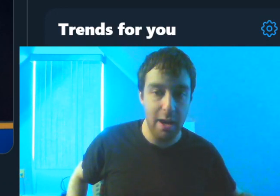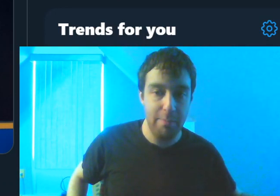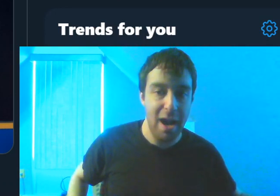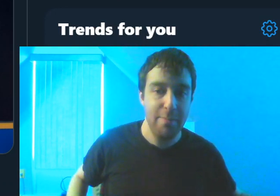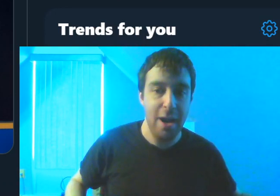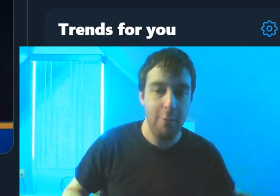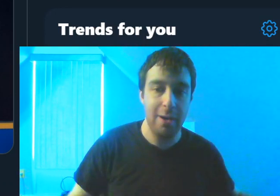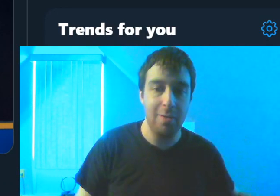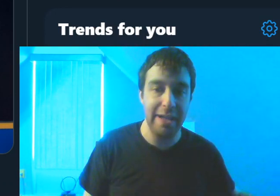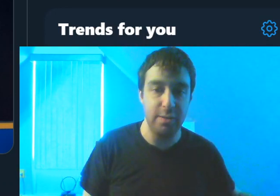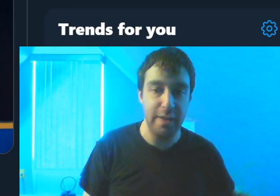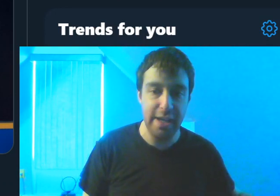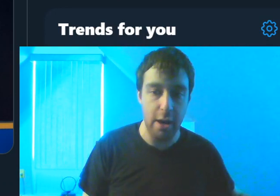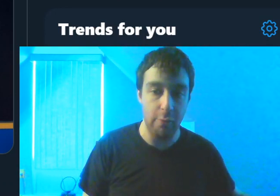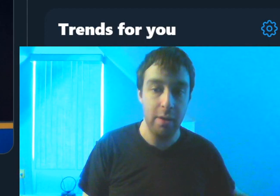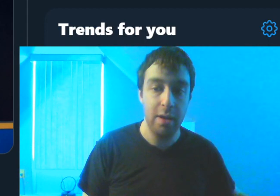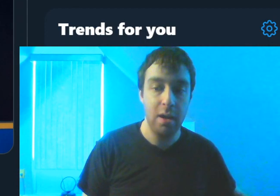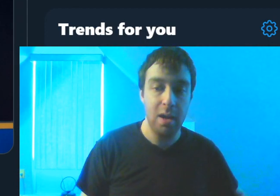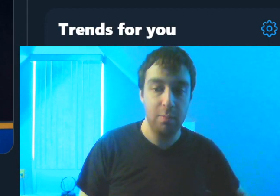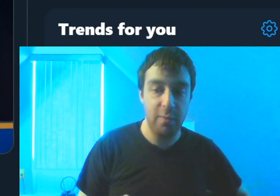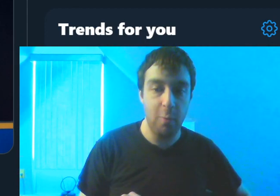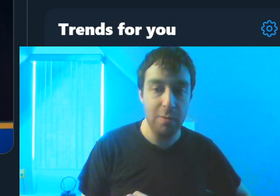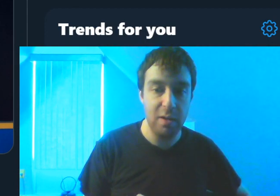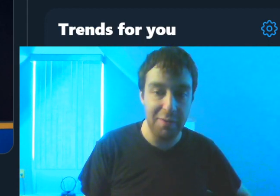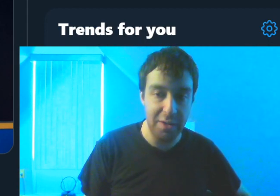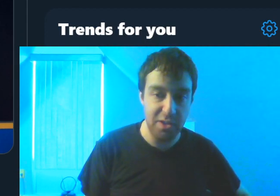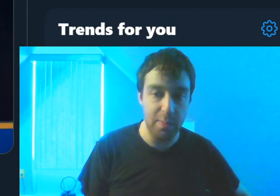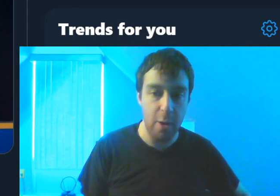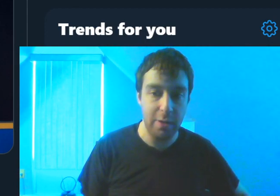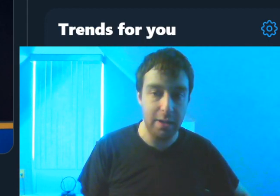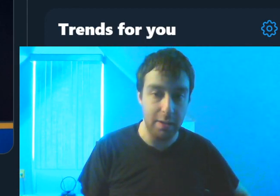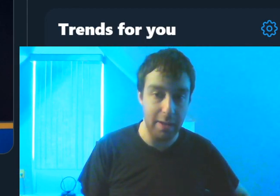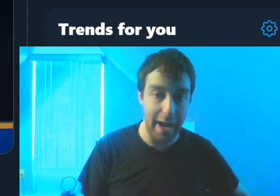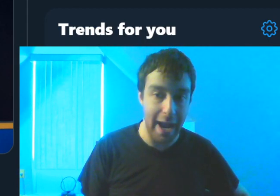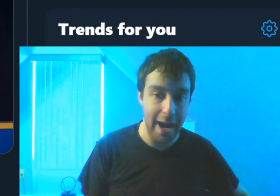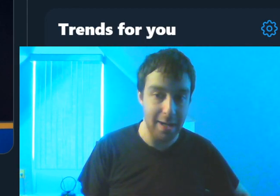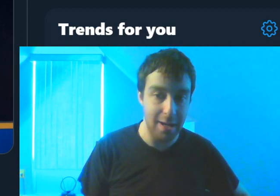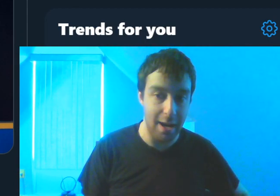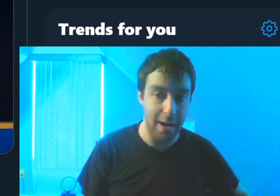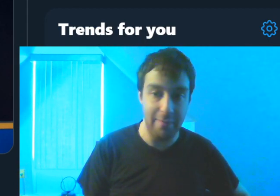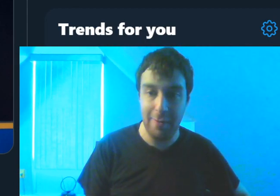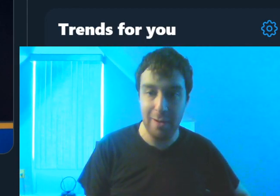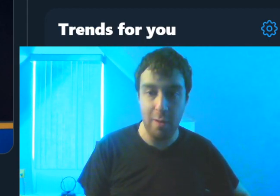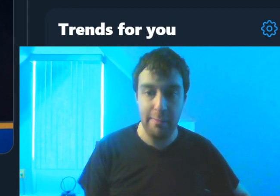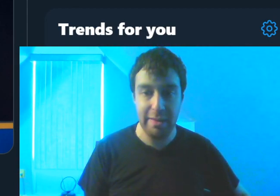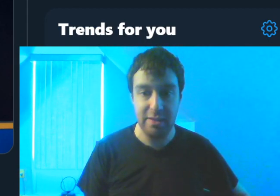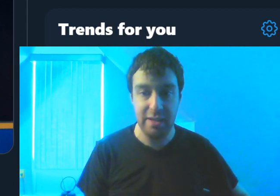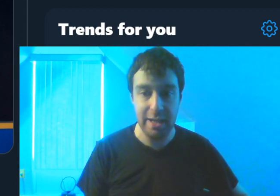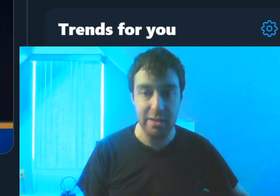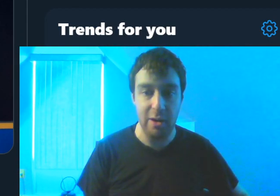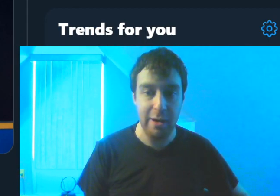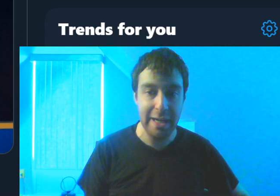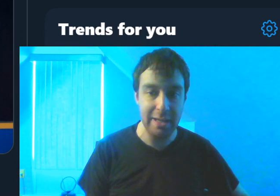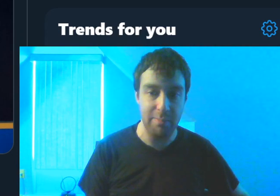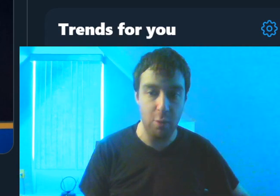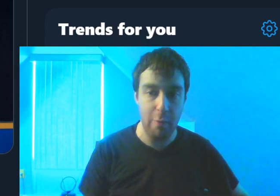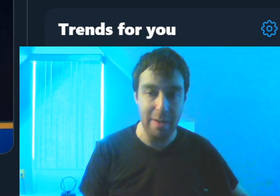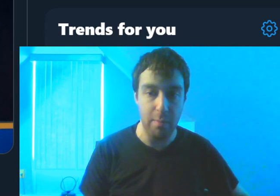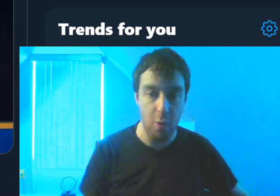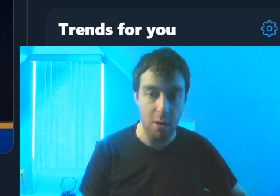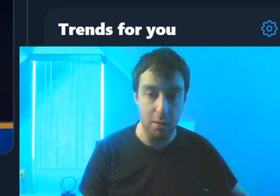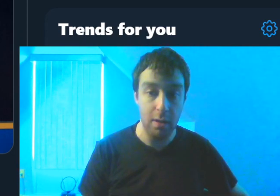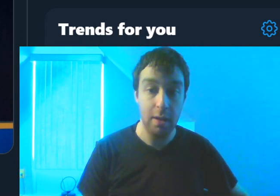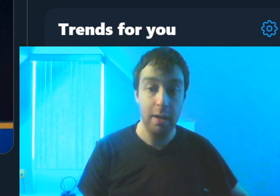watching Pine Power LI's video before the governor spoke, and very alarming to see the Target in the